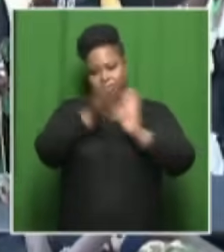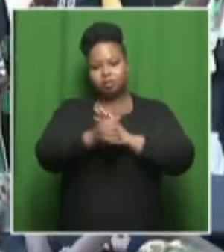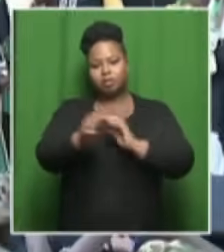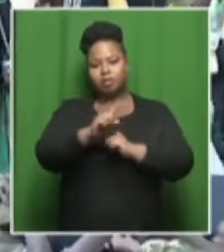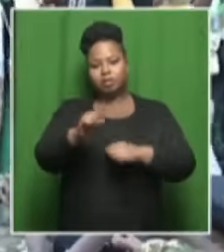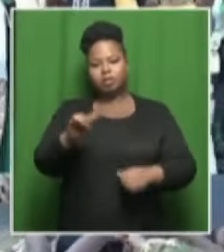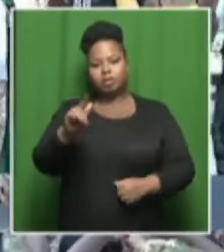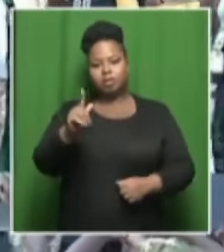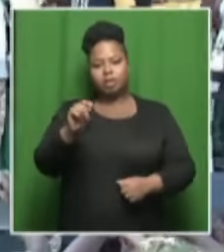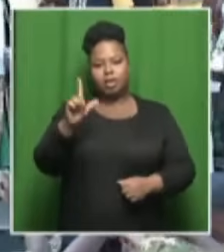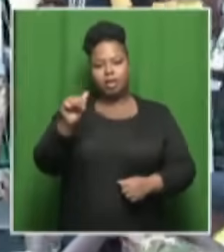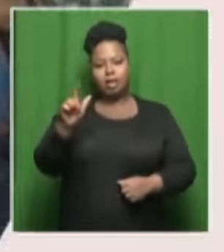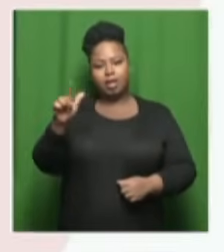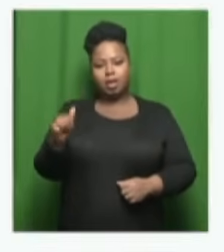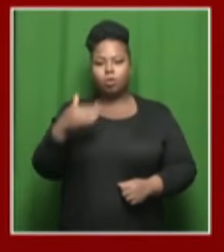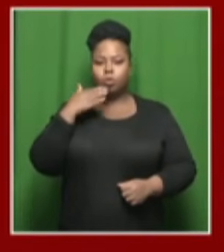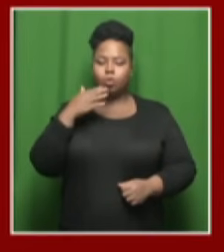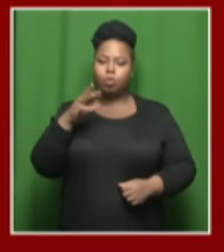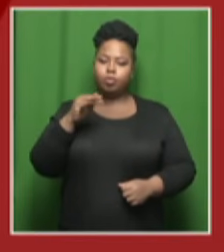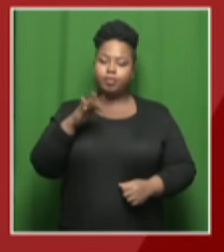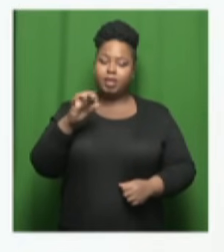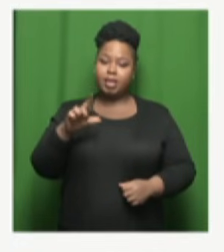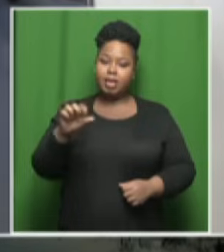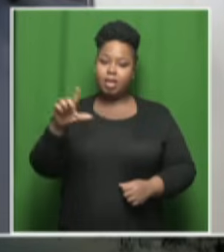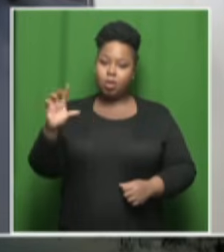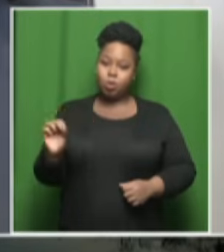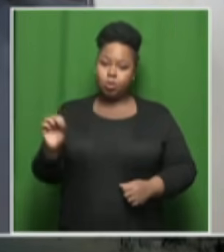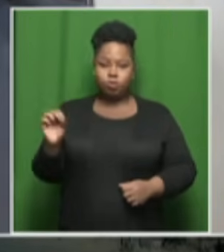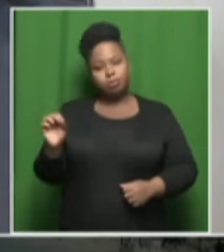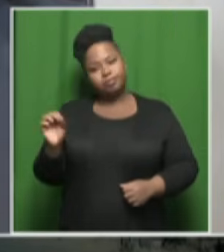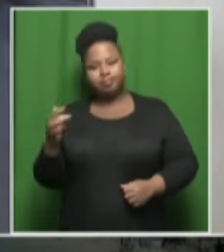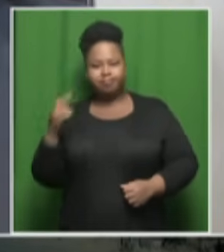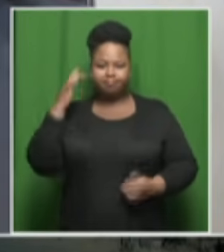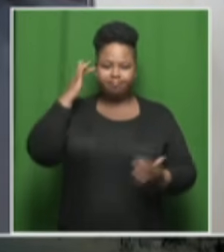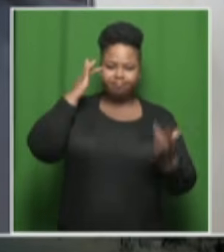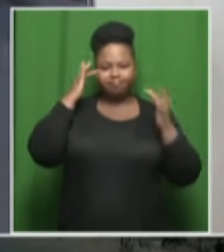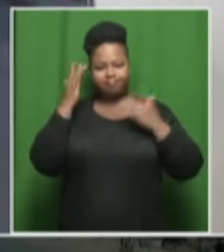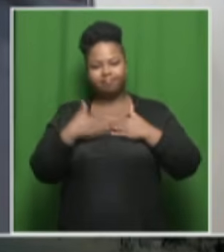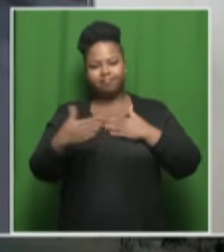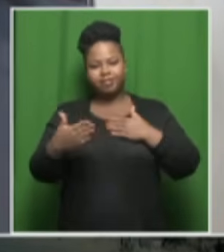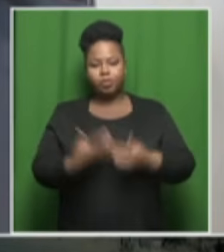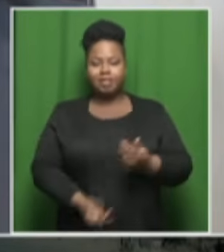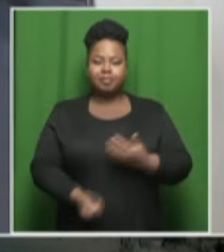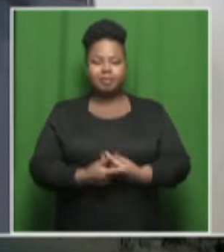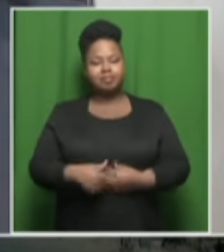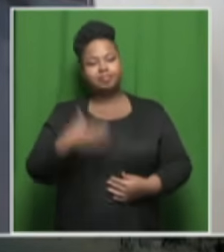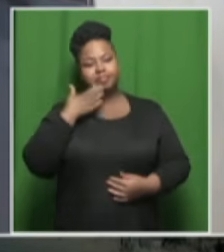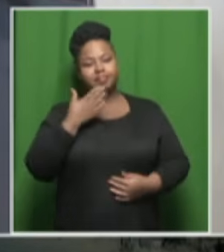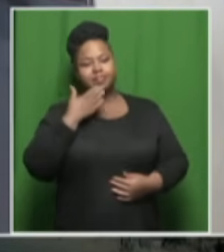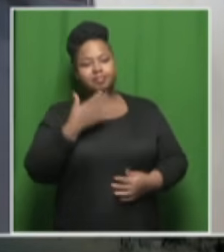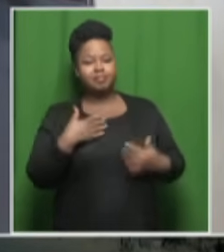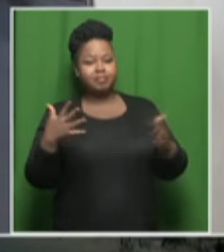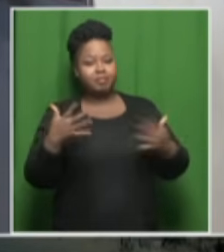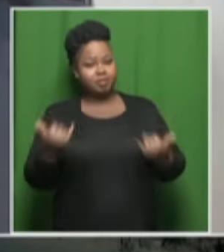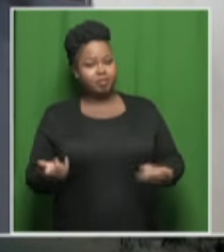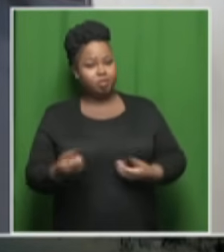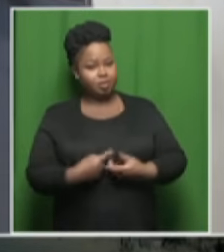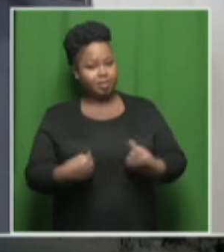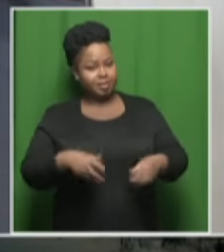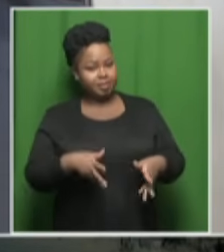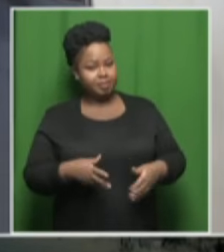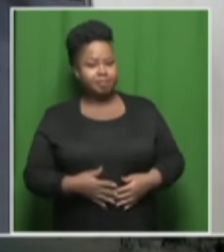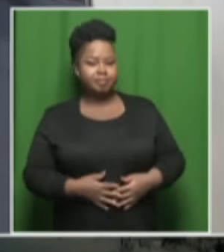Zikalala attorneys, Mpumelelo Zikalala, and we'll try and figure out how things are going there. It's nice to have you. Thank you very, very much for joining